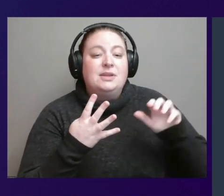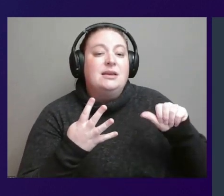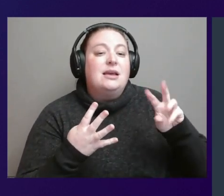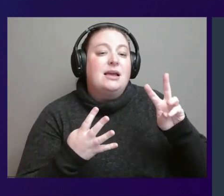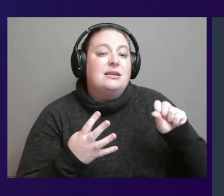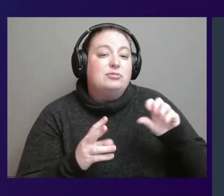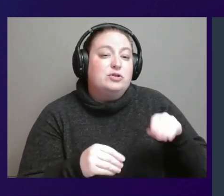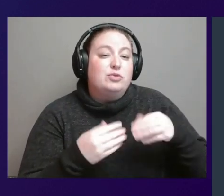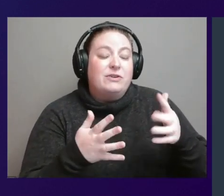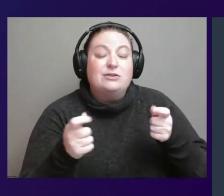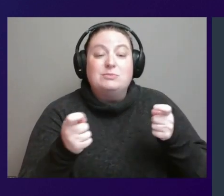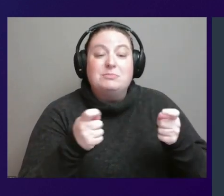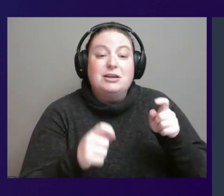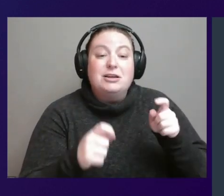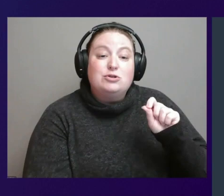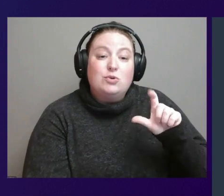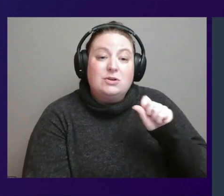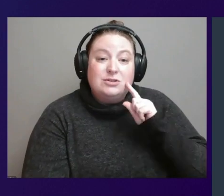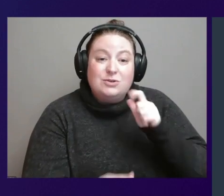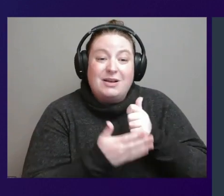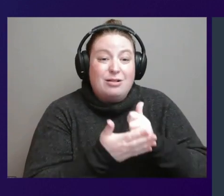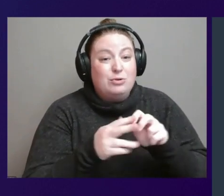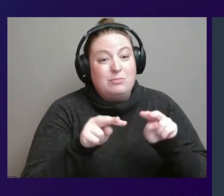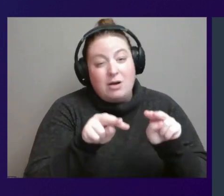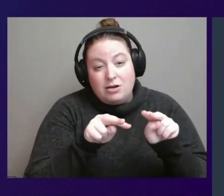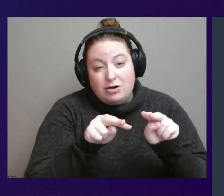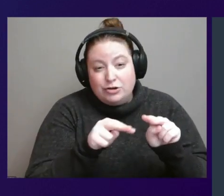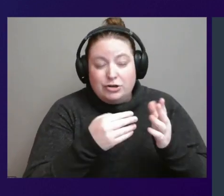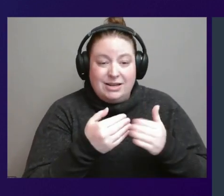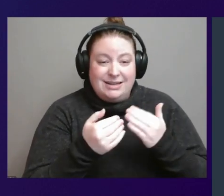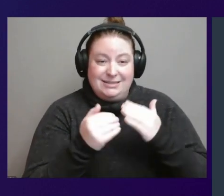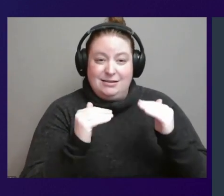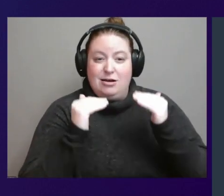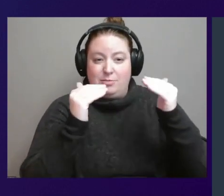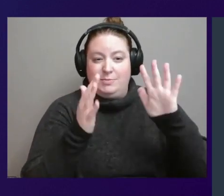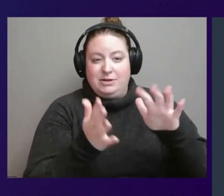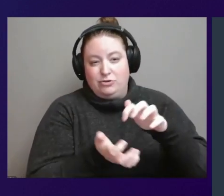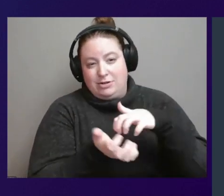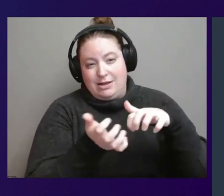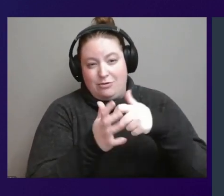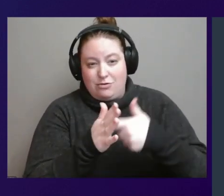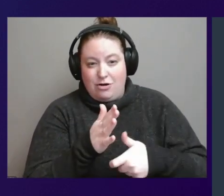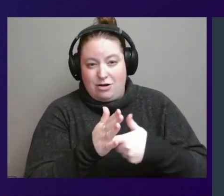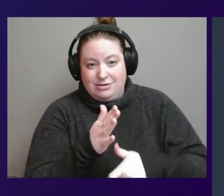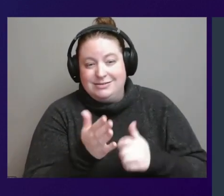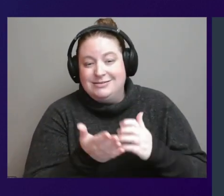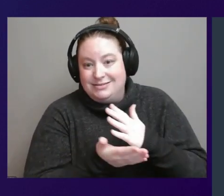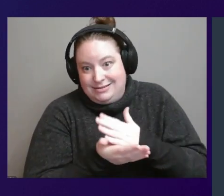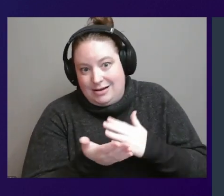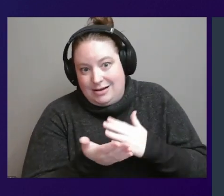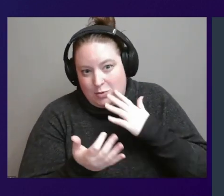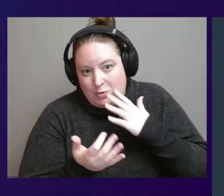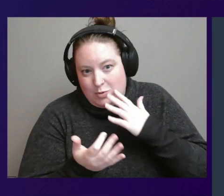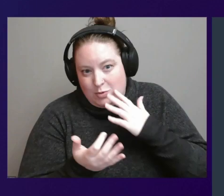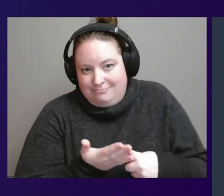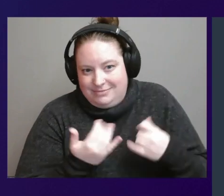management tools that help you monitor and easily optimize your cloud costs, some of which we'll talk to you today about a little bit